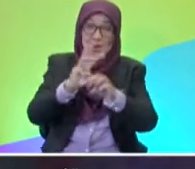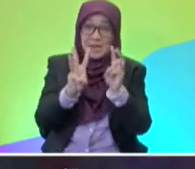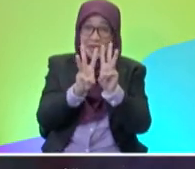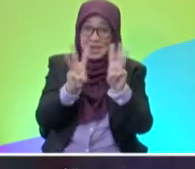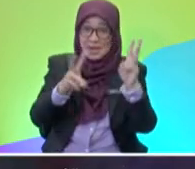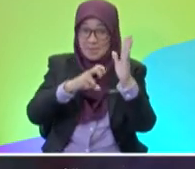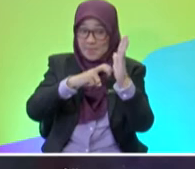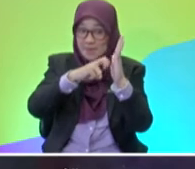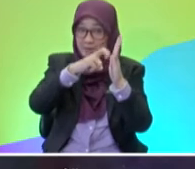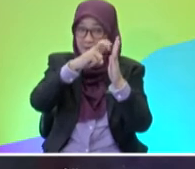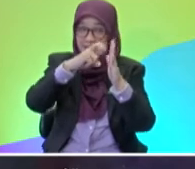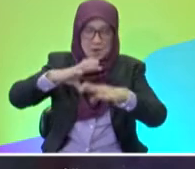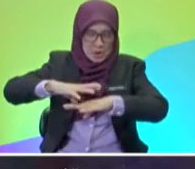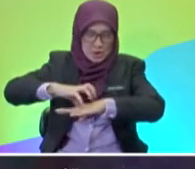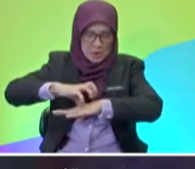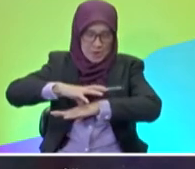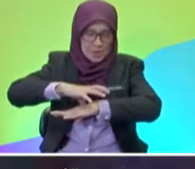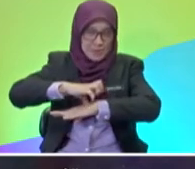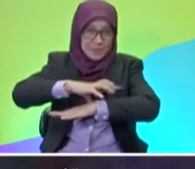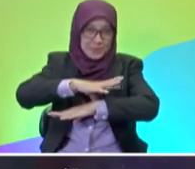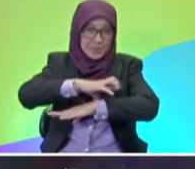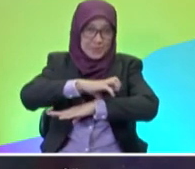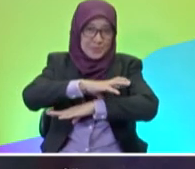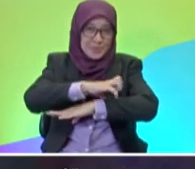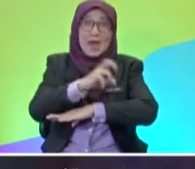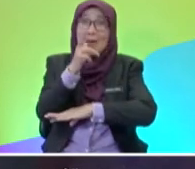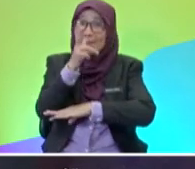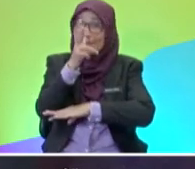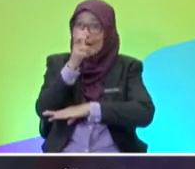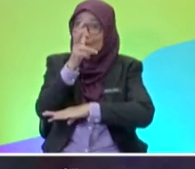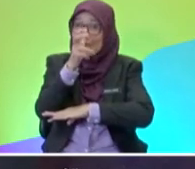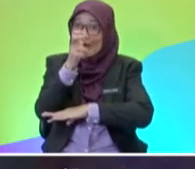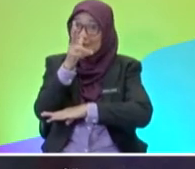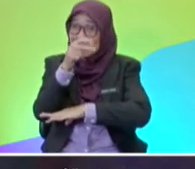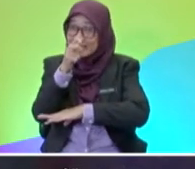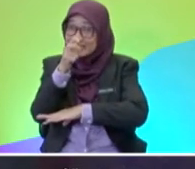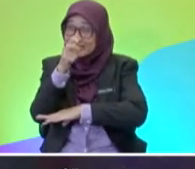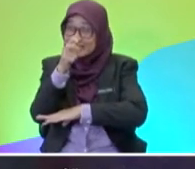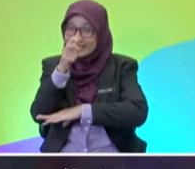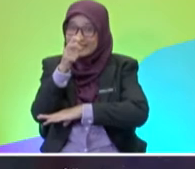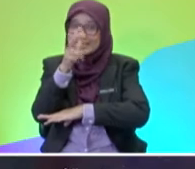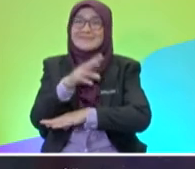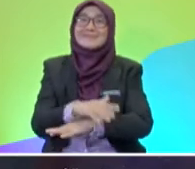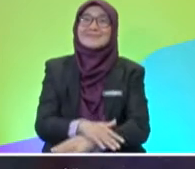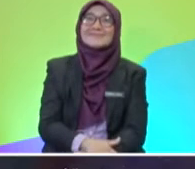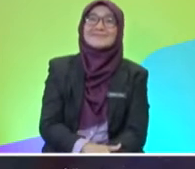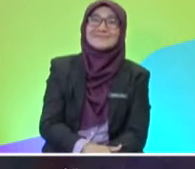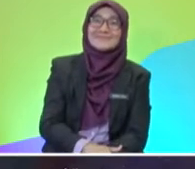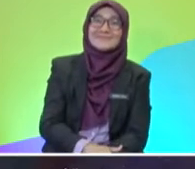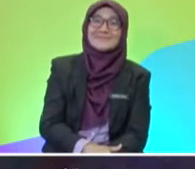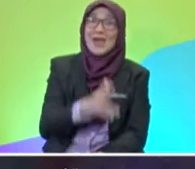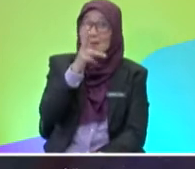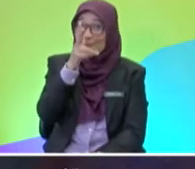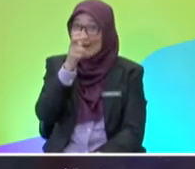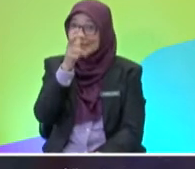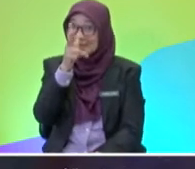crawlies, creepy, creepy crawlies. Bugs, bugs, bugs. Bugs, bugs, bugs. So,